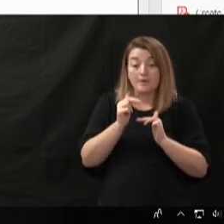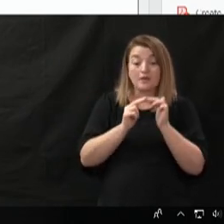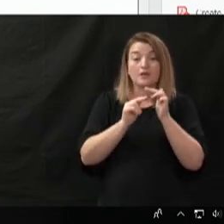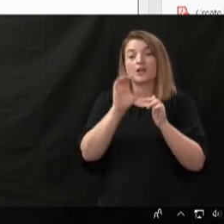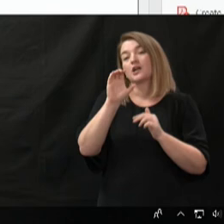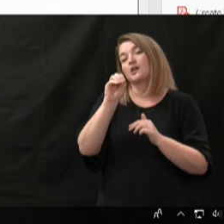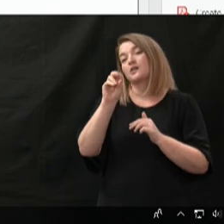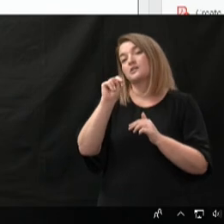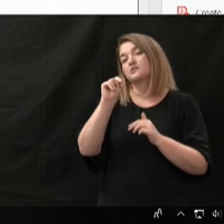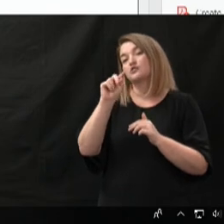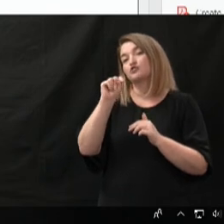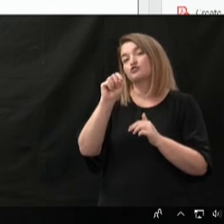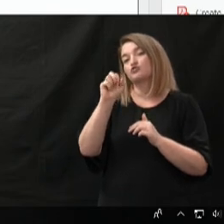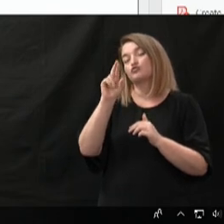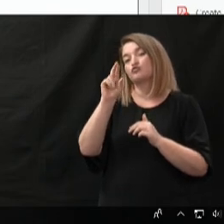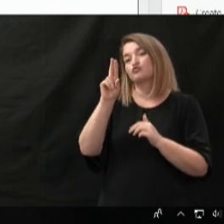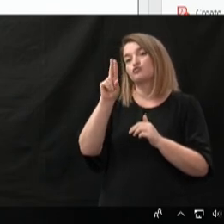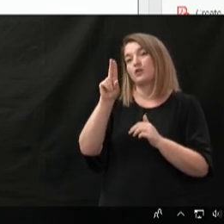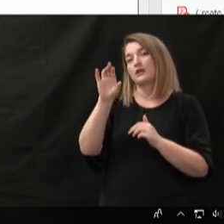Constructing.